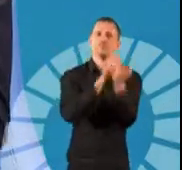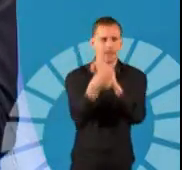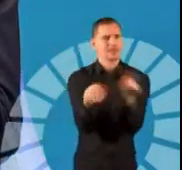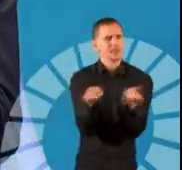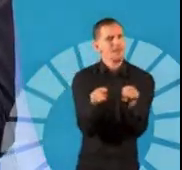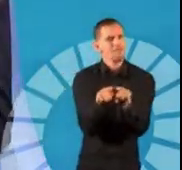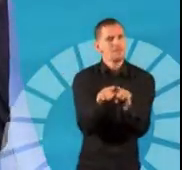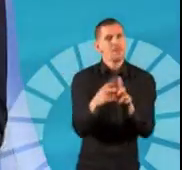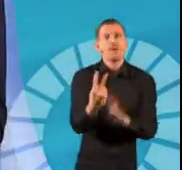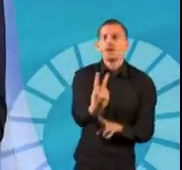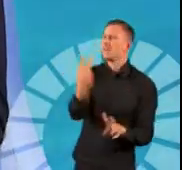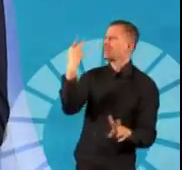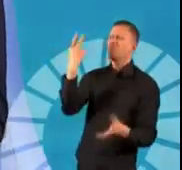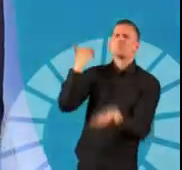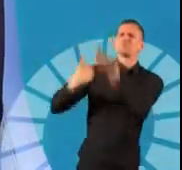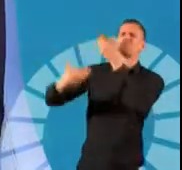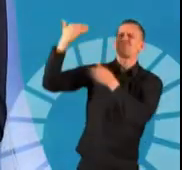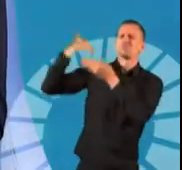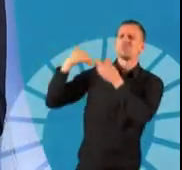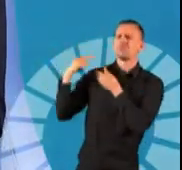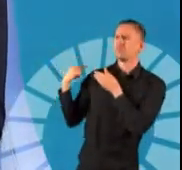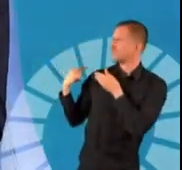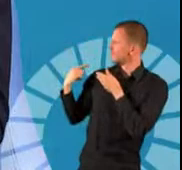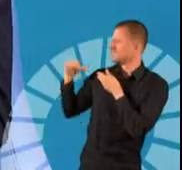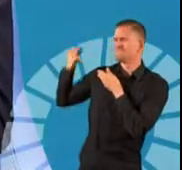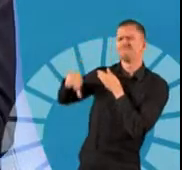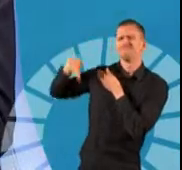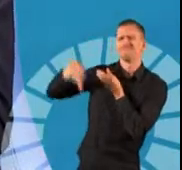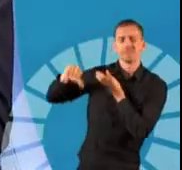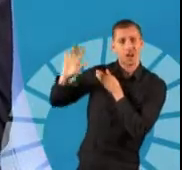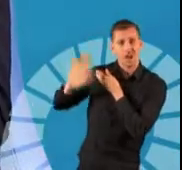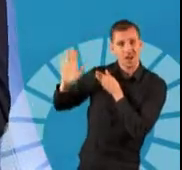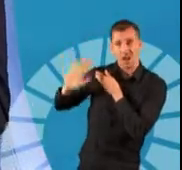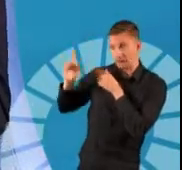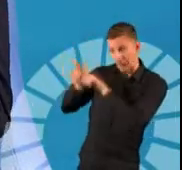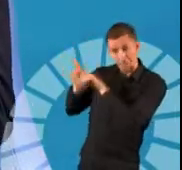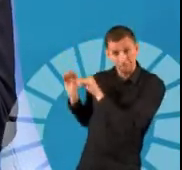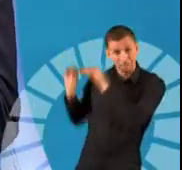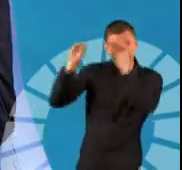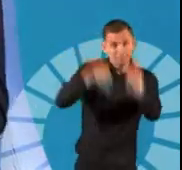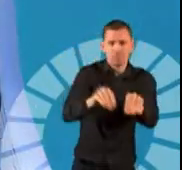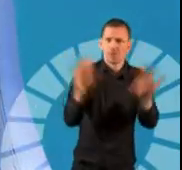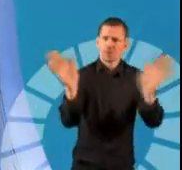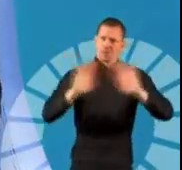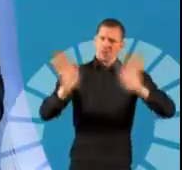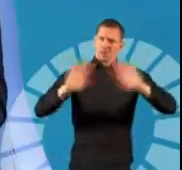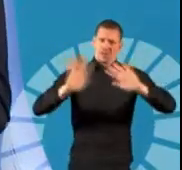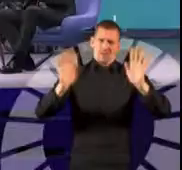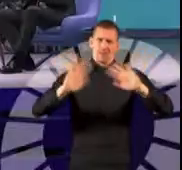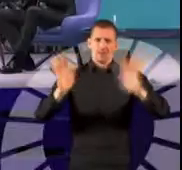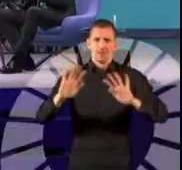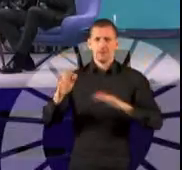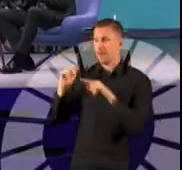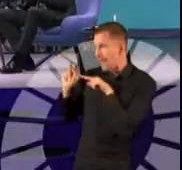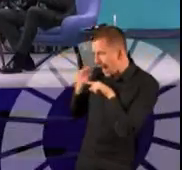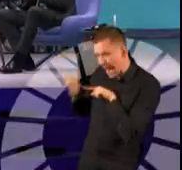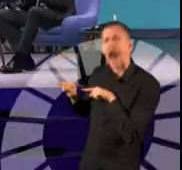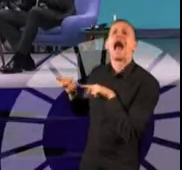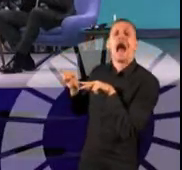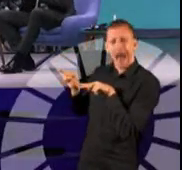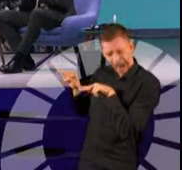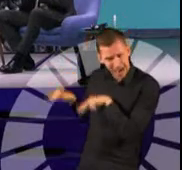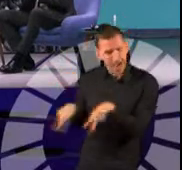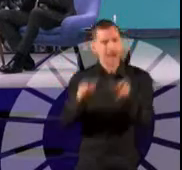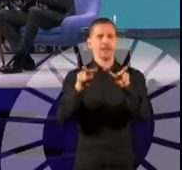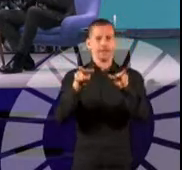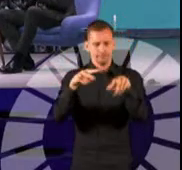all of our talent, by making sure that gender equality is actually at the heart of these changes and that enables us to actually bring about these